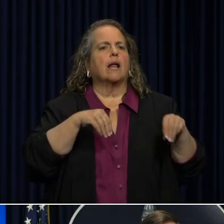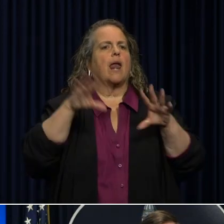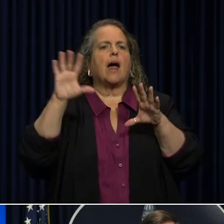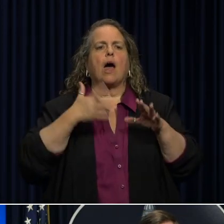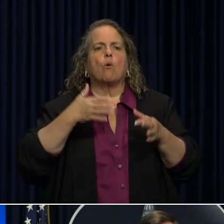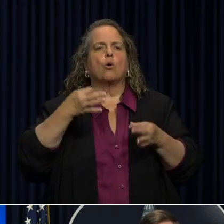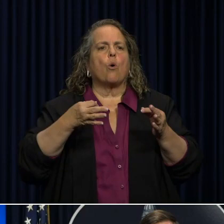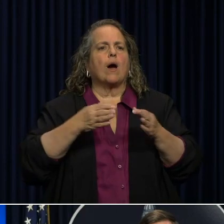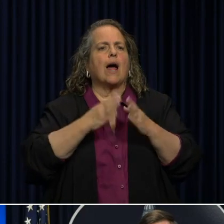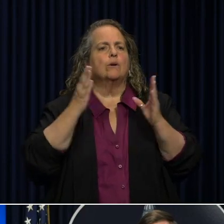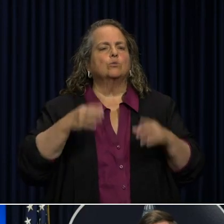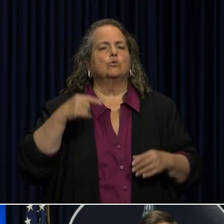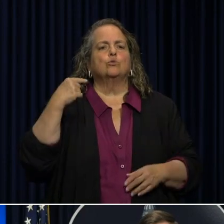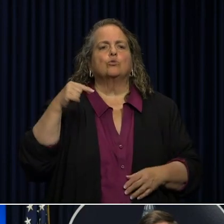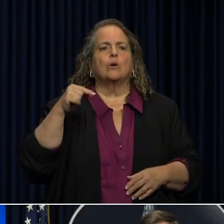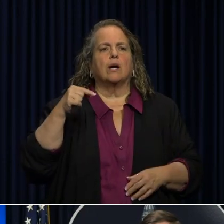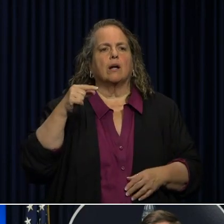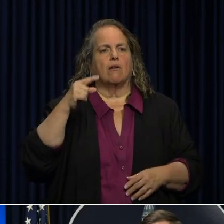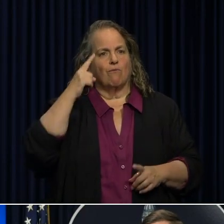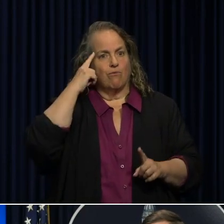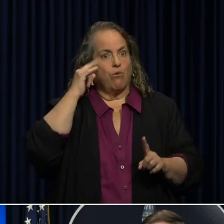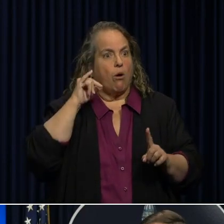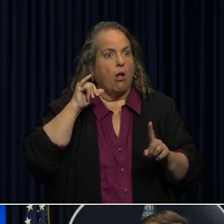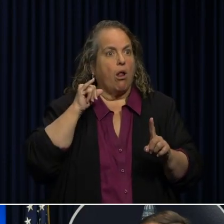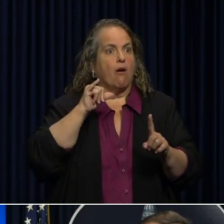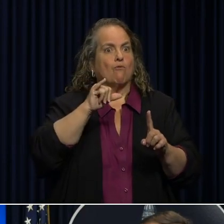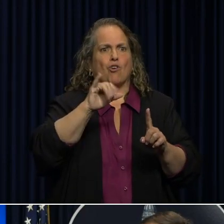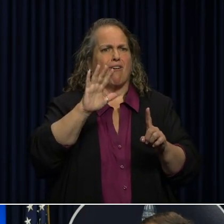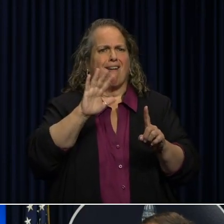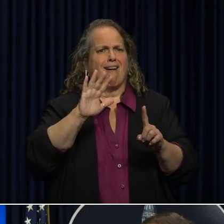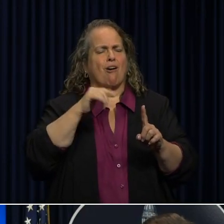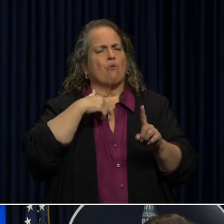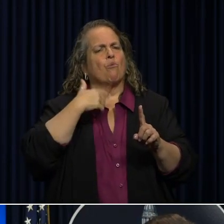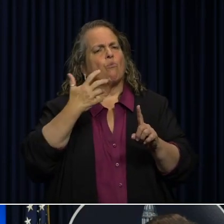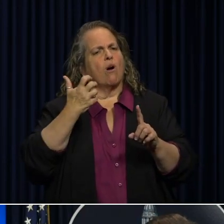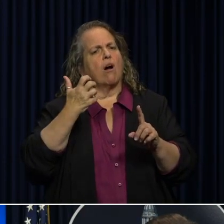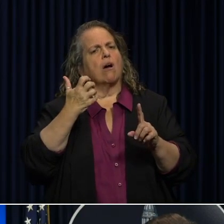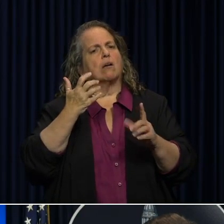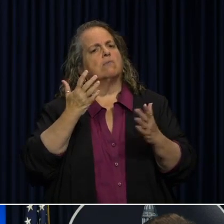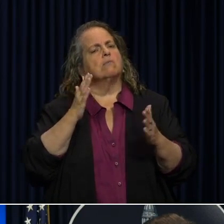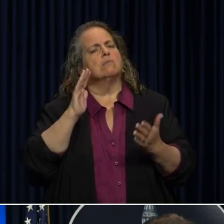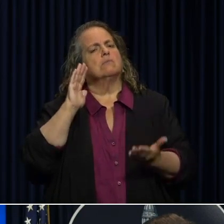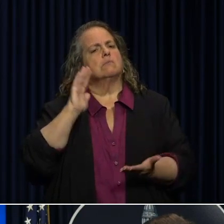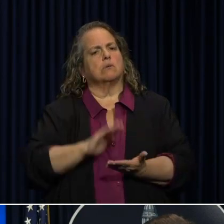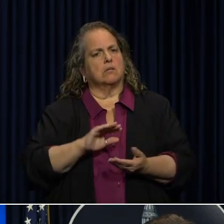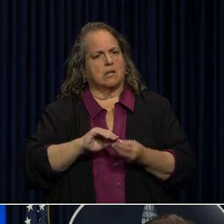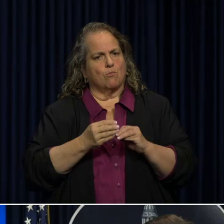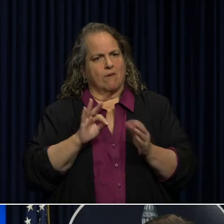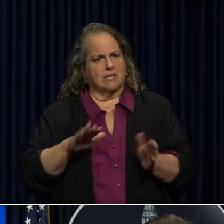green for any longer than we absolutely have to.